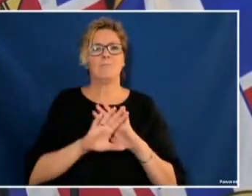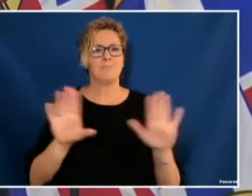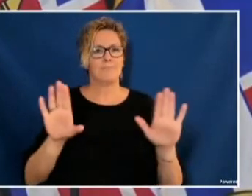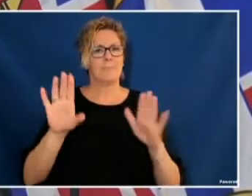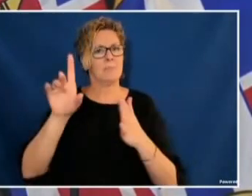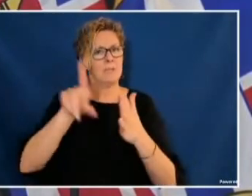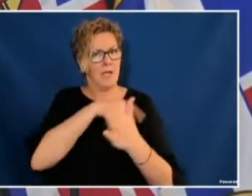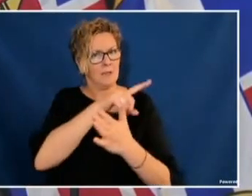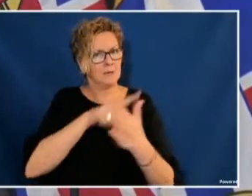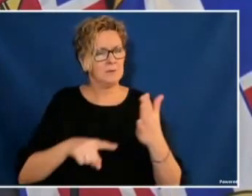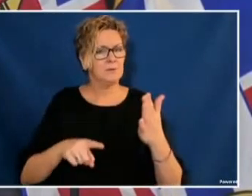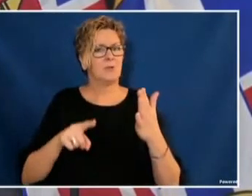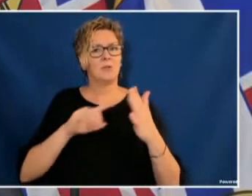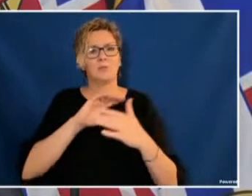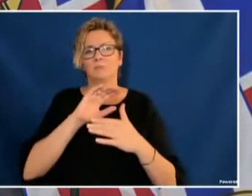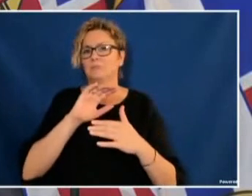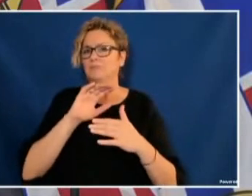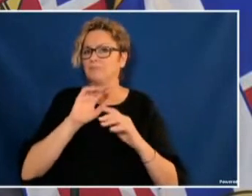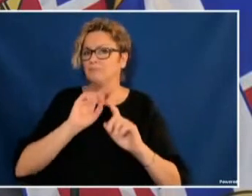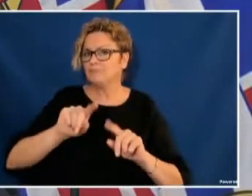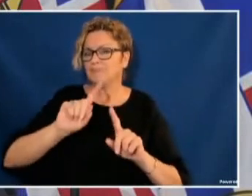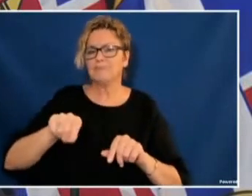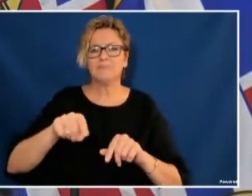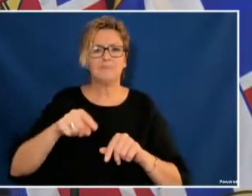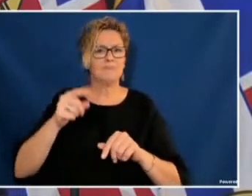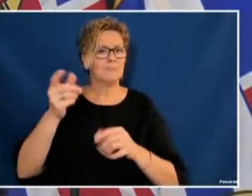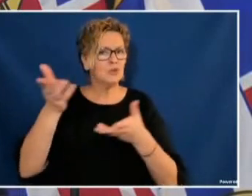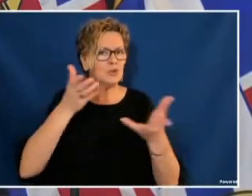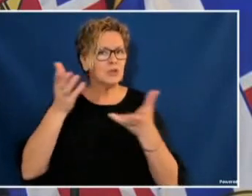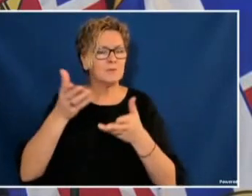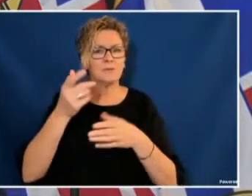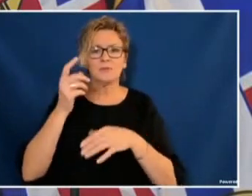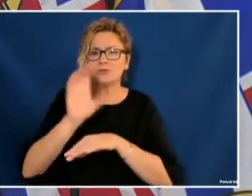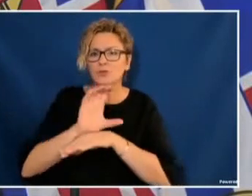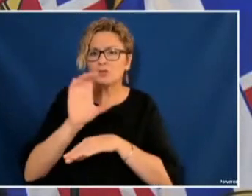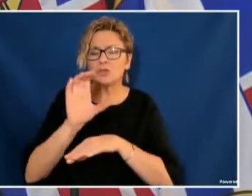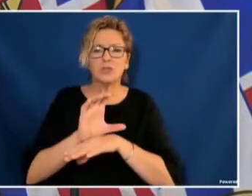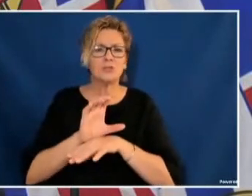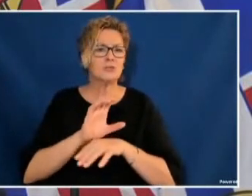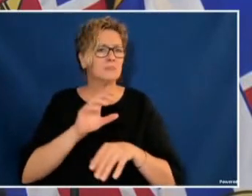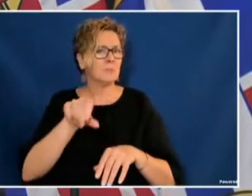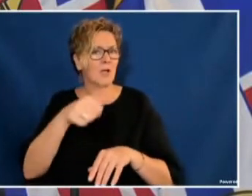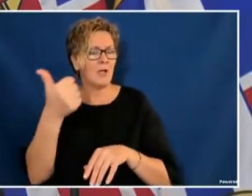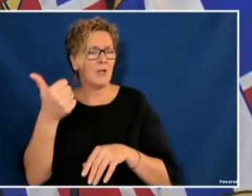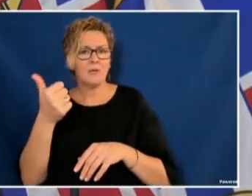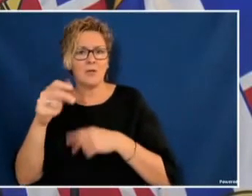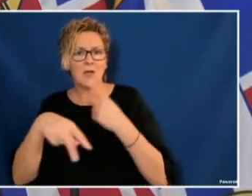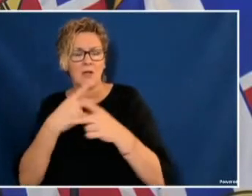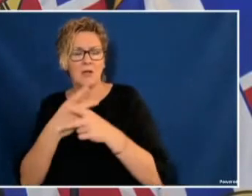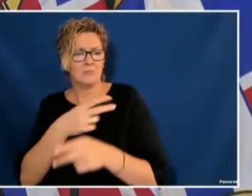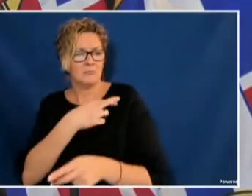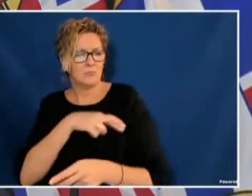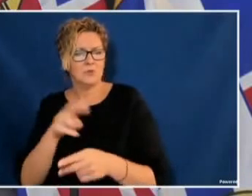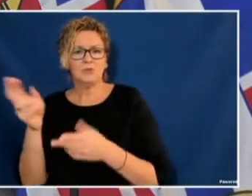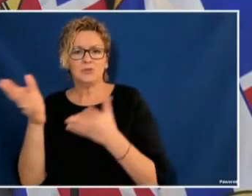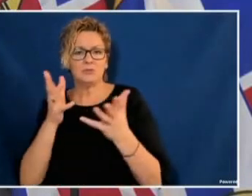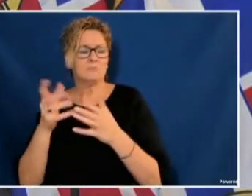606,858 doses of influenza vaccine, and as of this year on November 26th, that number was